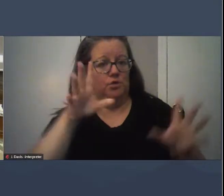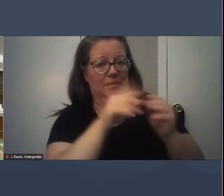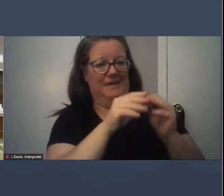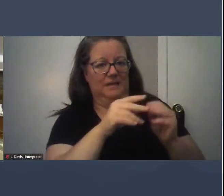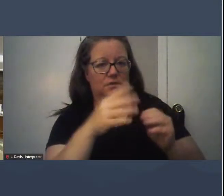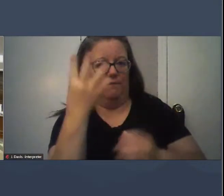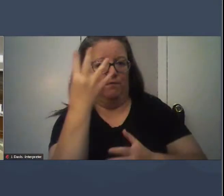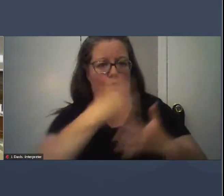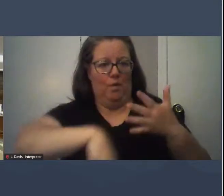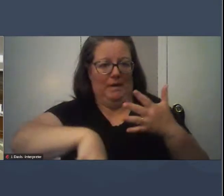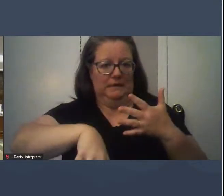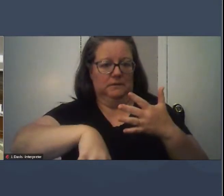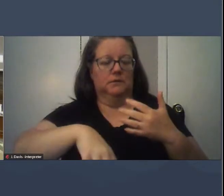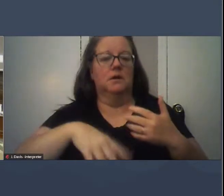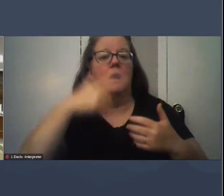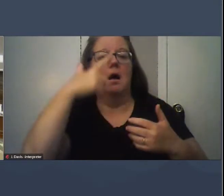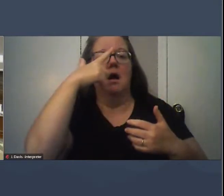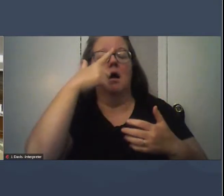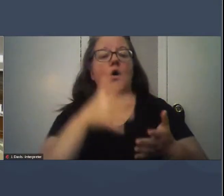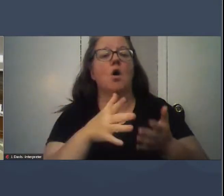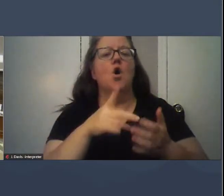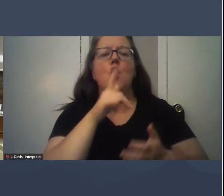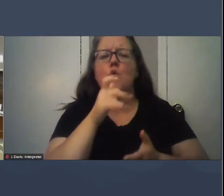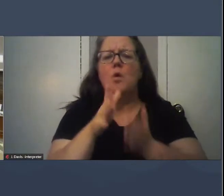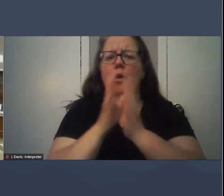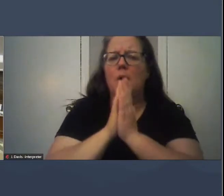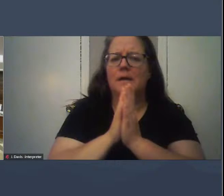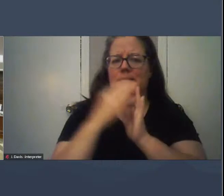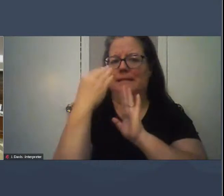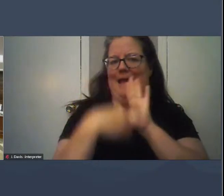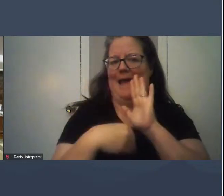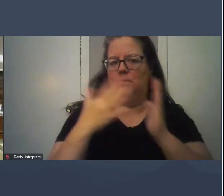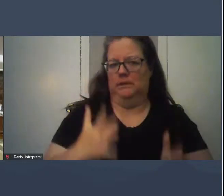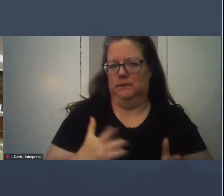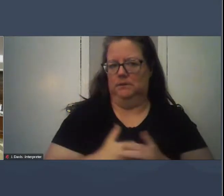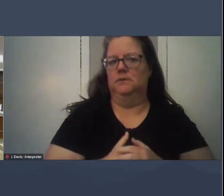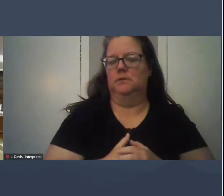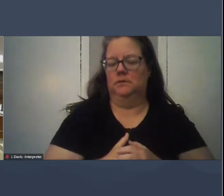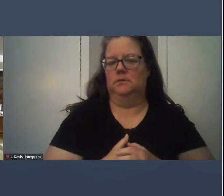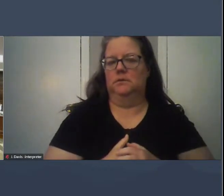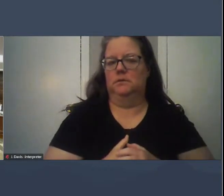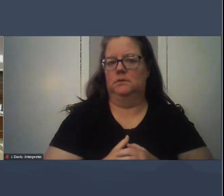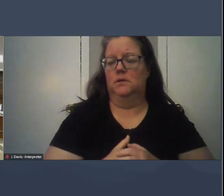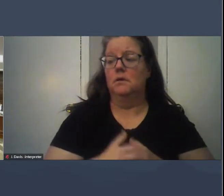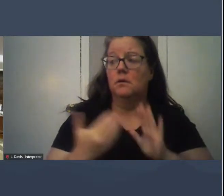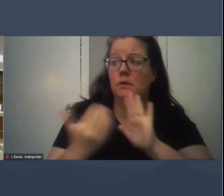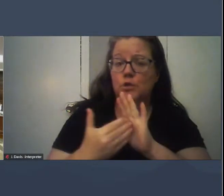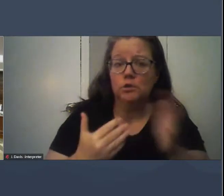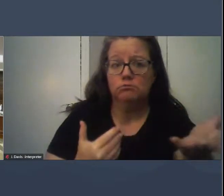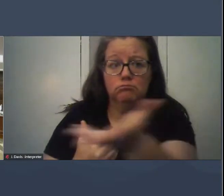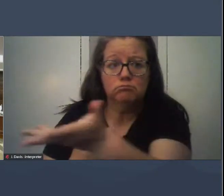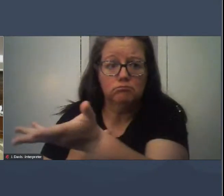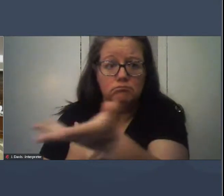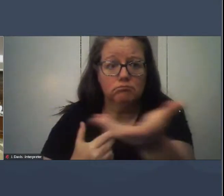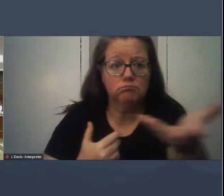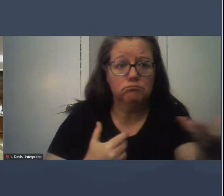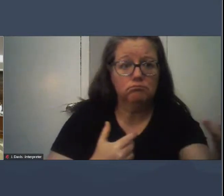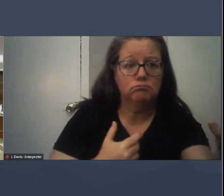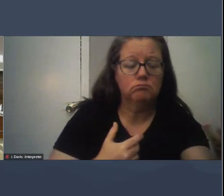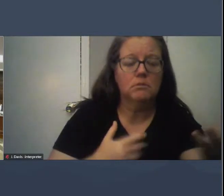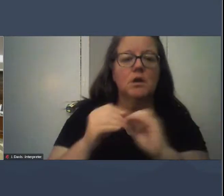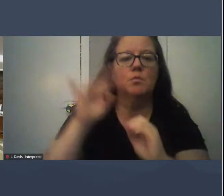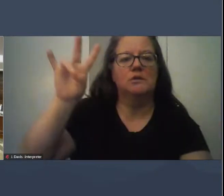weeks at the request of the applicant? Without objection.